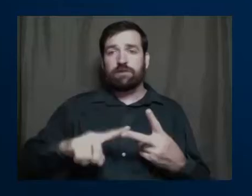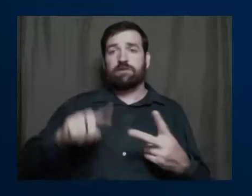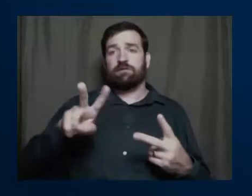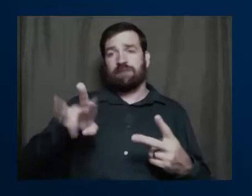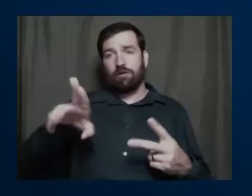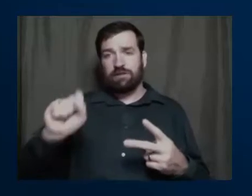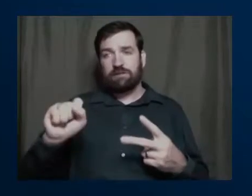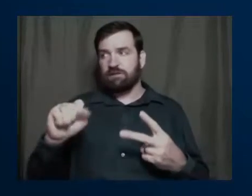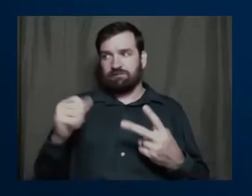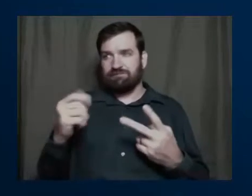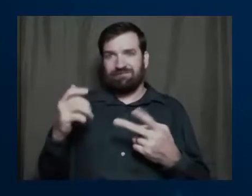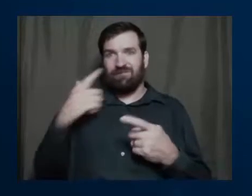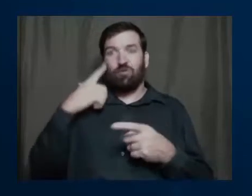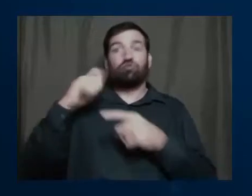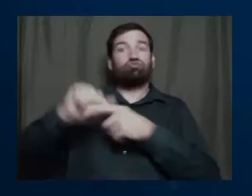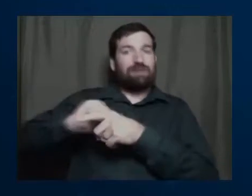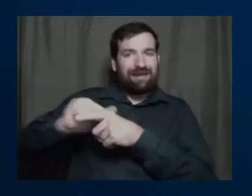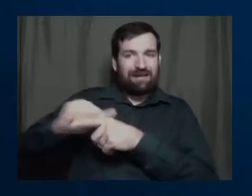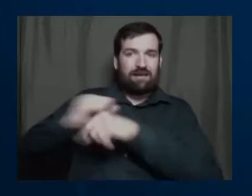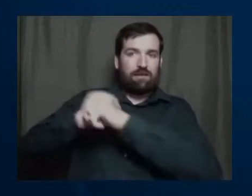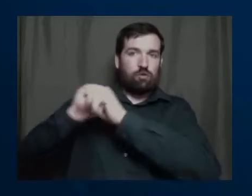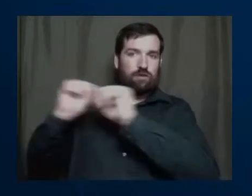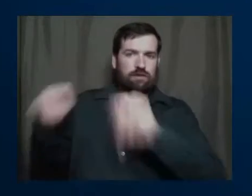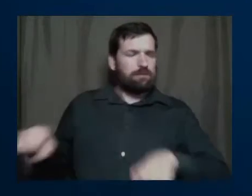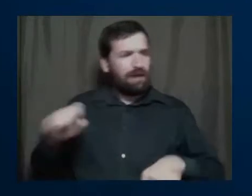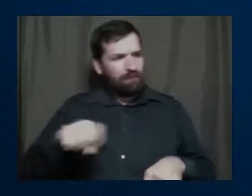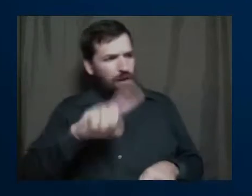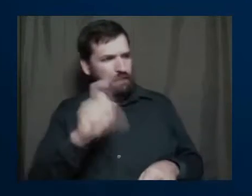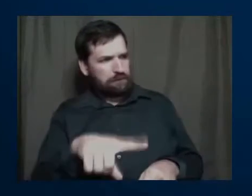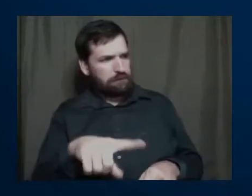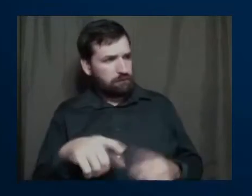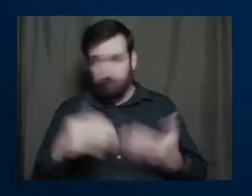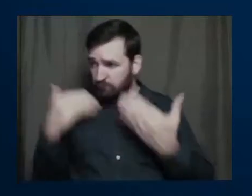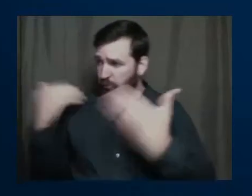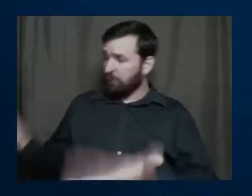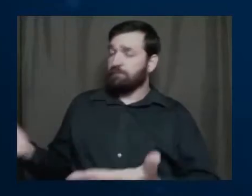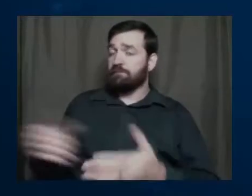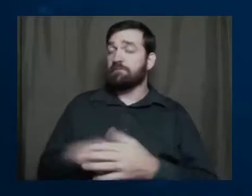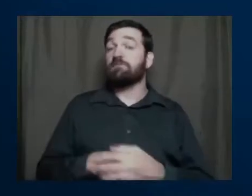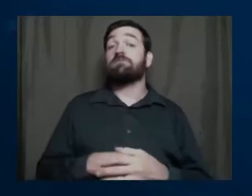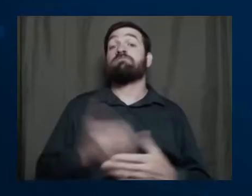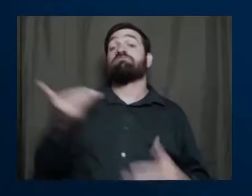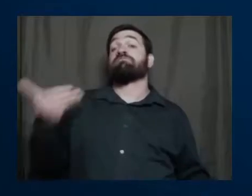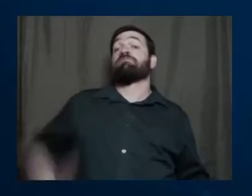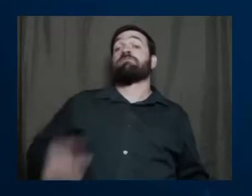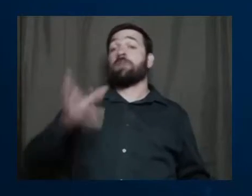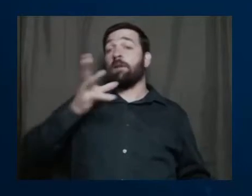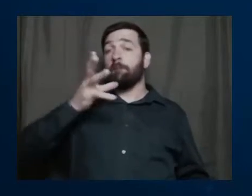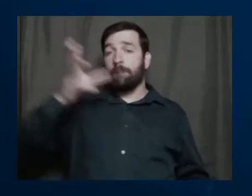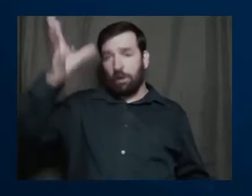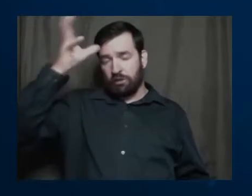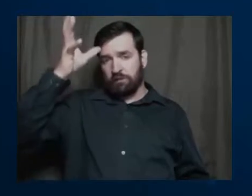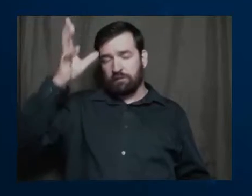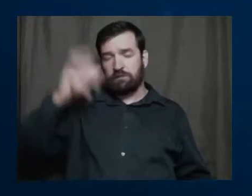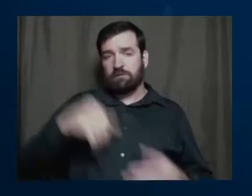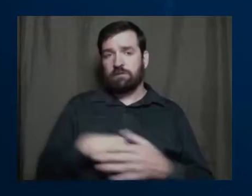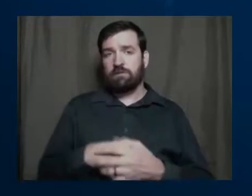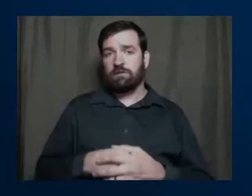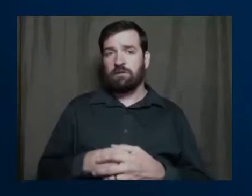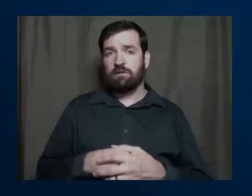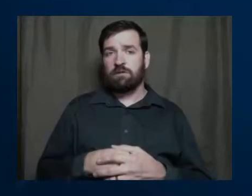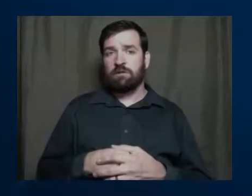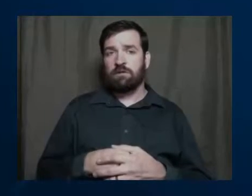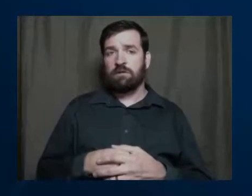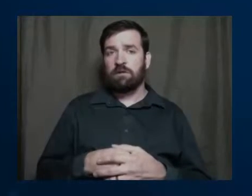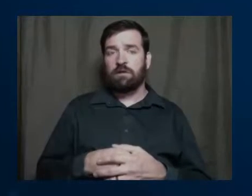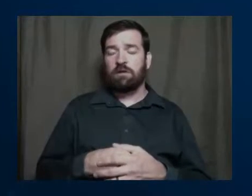PD guy. Can I ask a quick? Go for it. Okay, so when I was a parent, pacifier hits the floor. My kid's screaming. I would either pick it